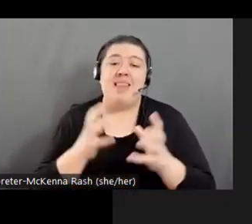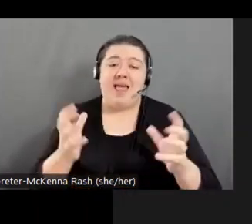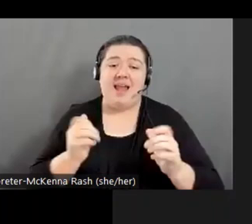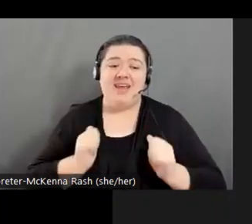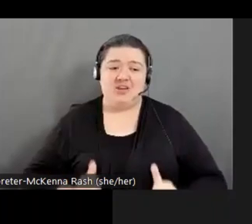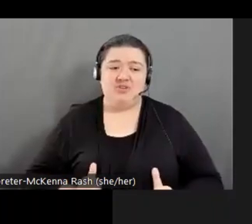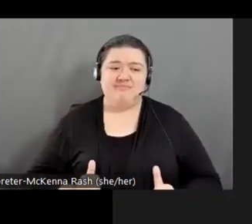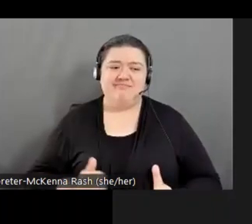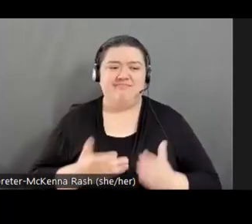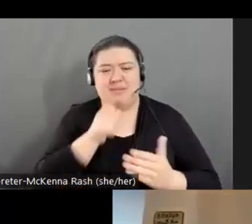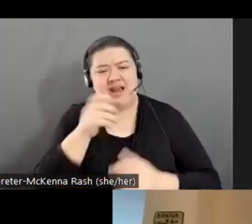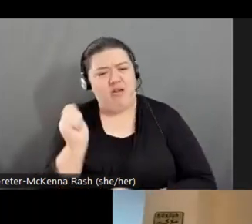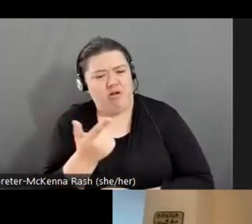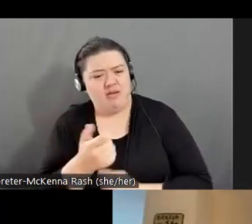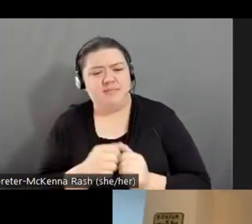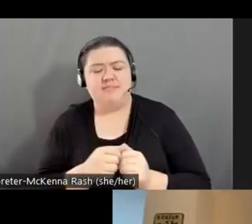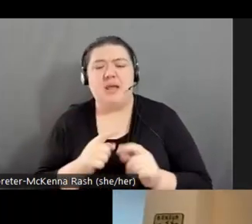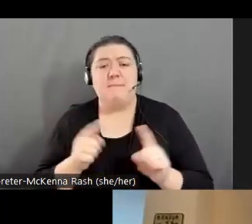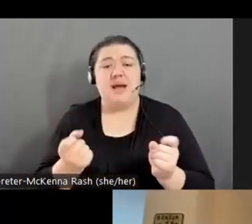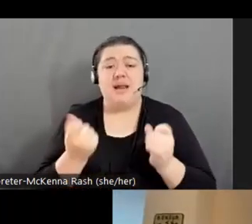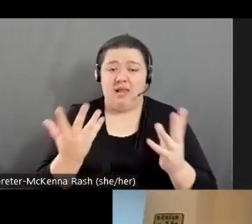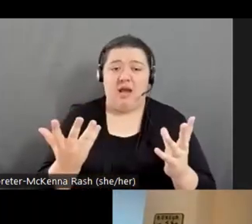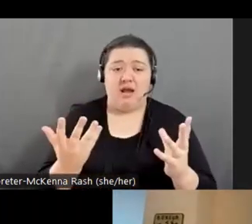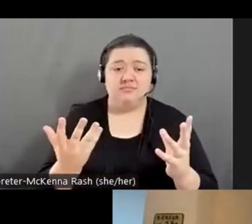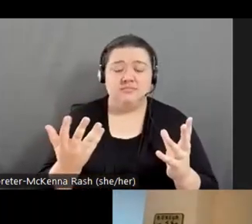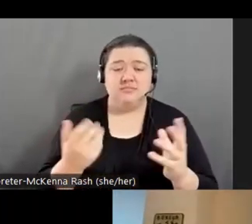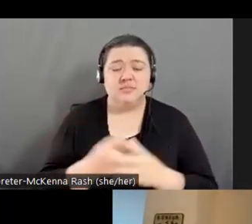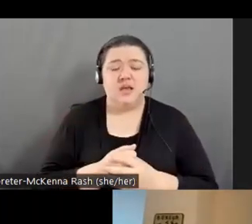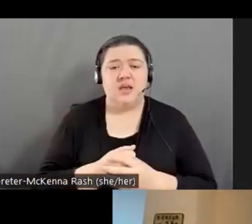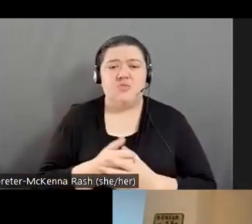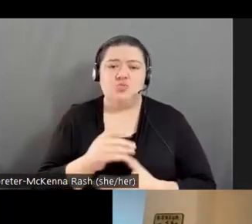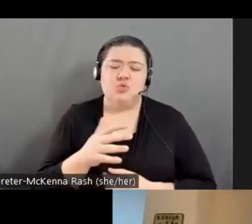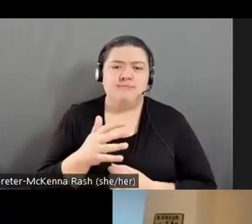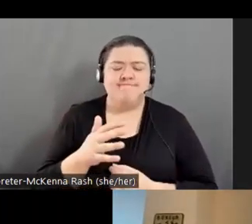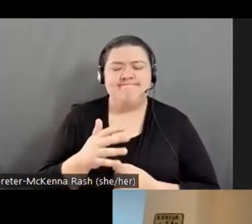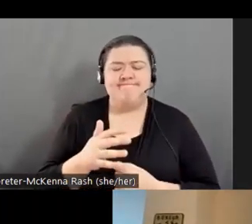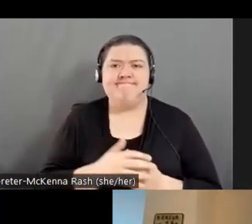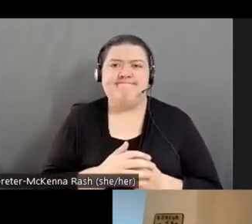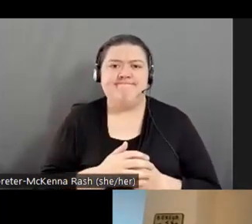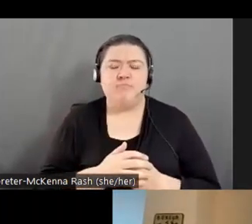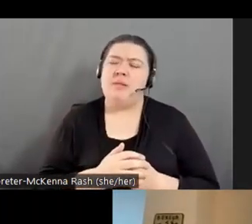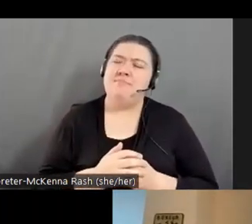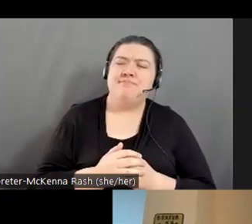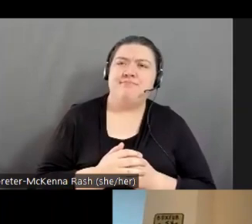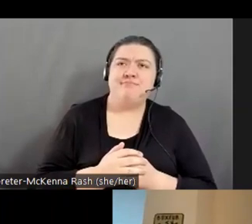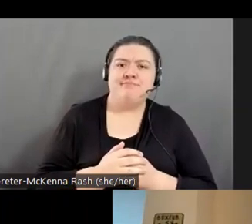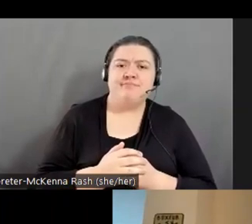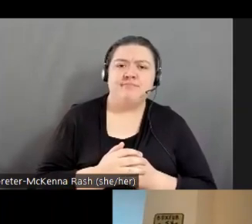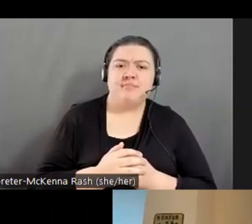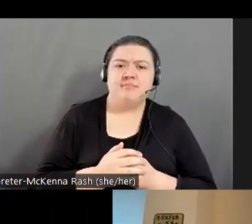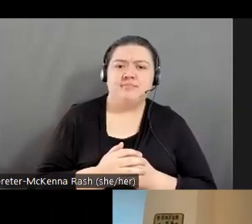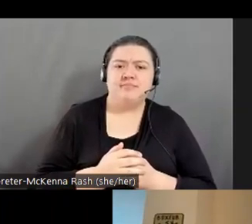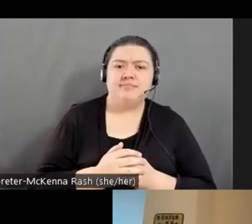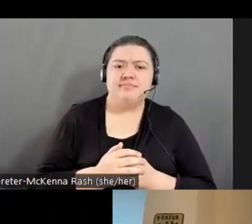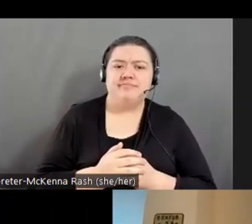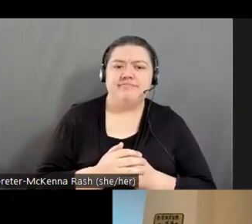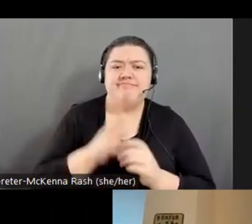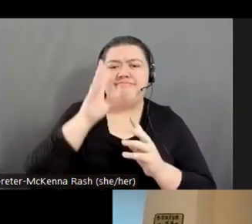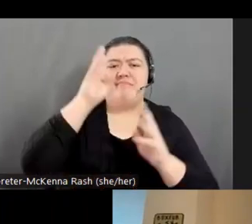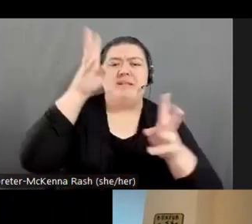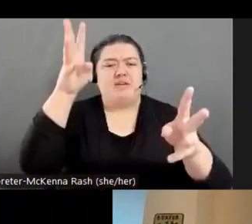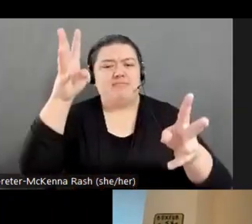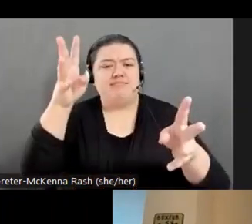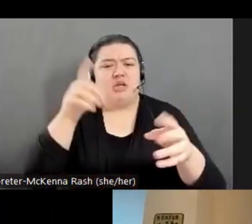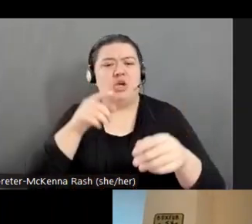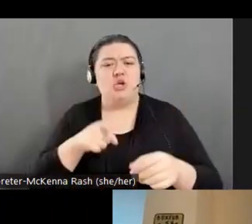Probably not all agents, but a lot of agents would just sort of, well, make stuff up. You make